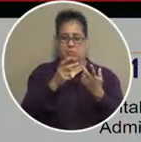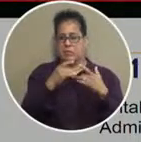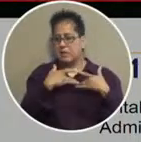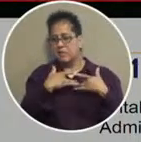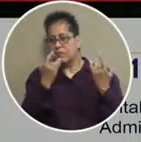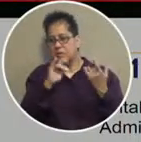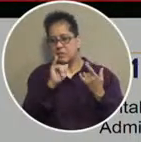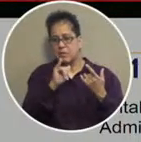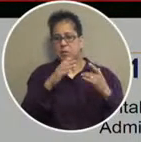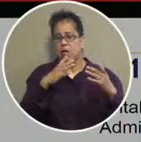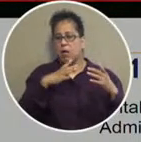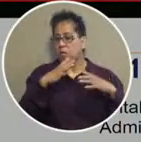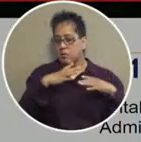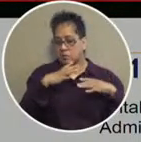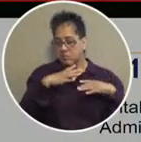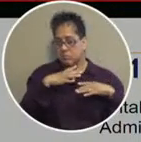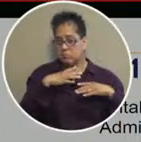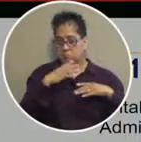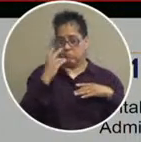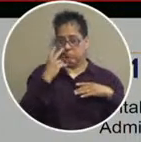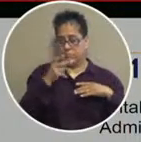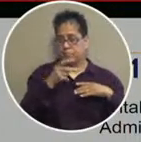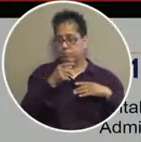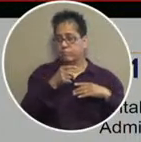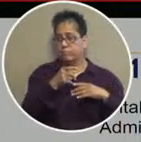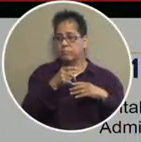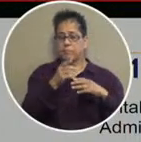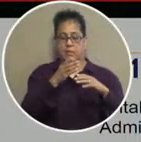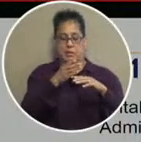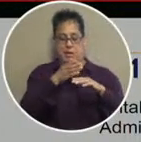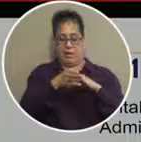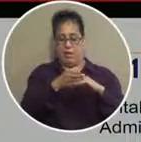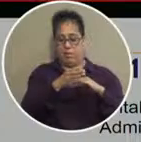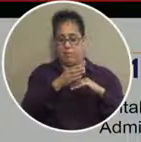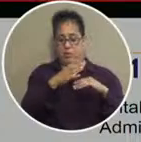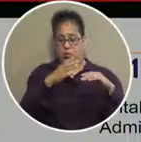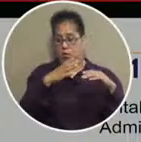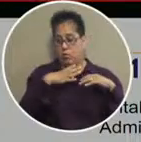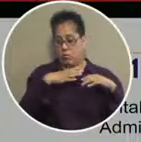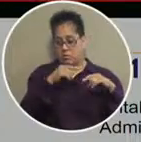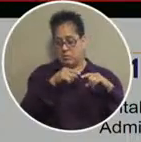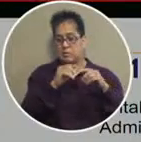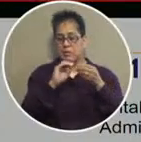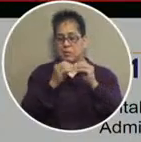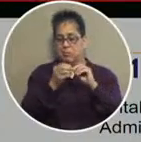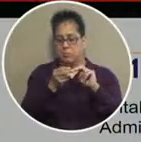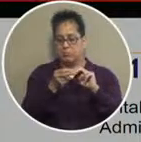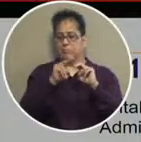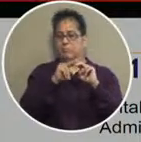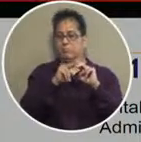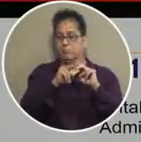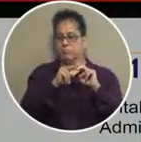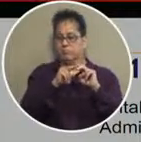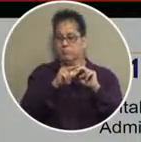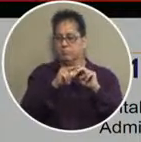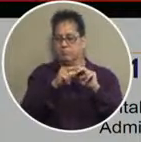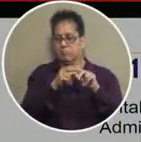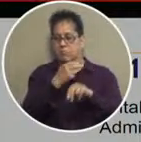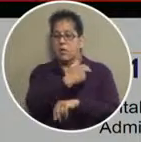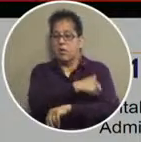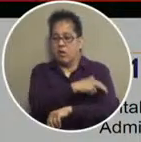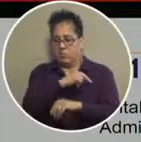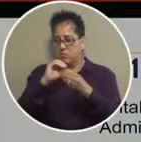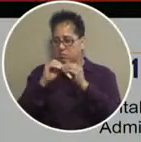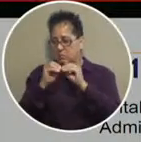as holidays. We've seen how after holidays, we see an increase in hospitalization rates, we see an